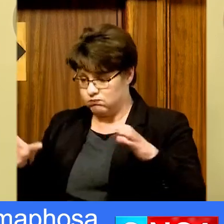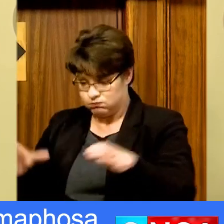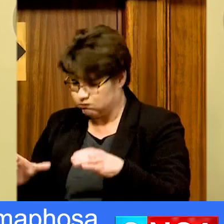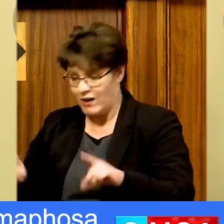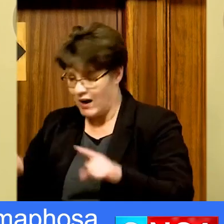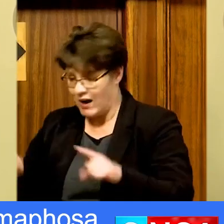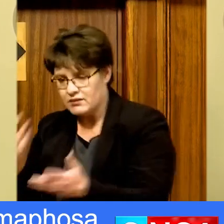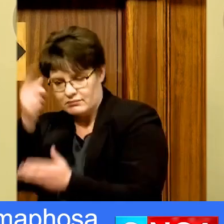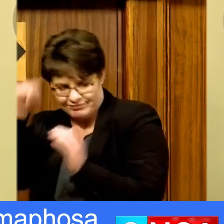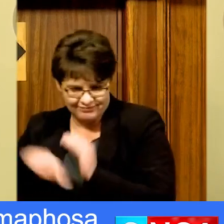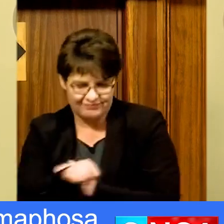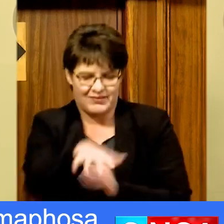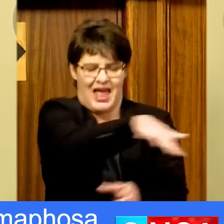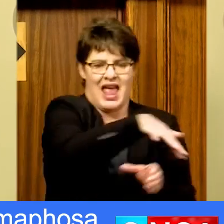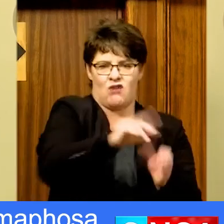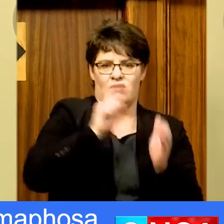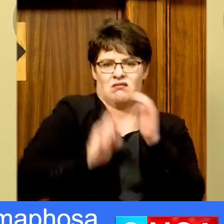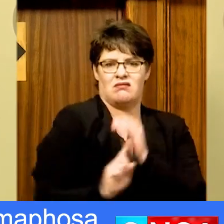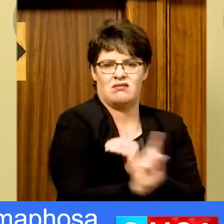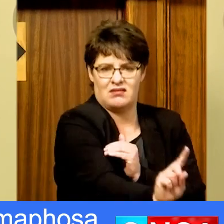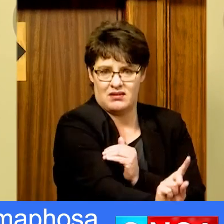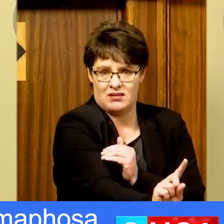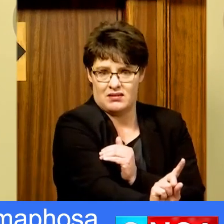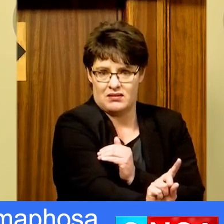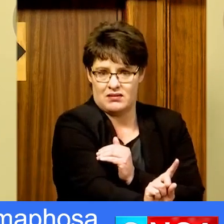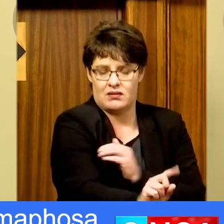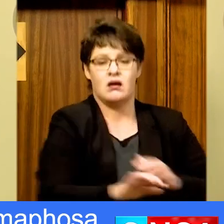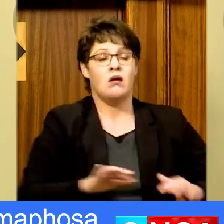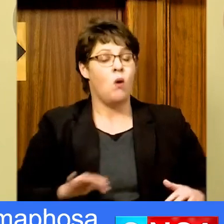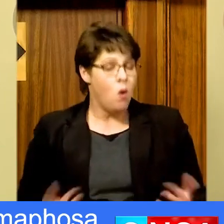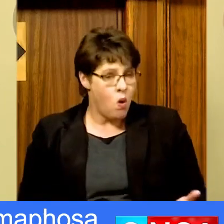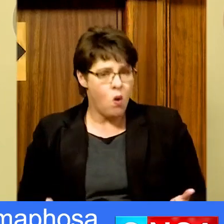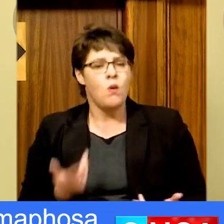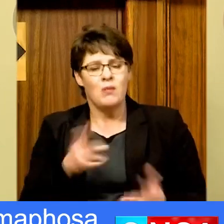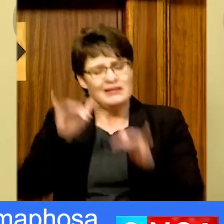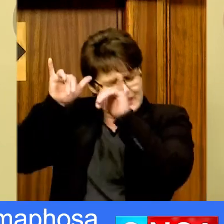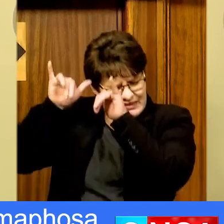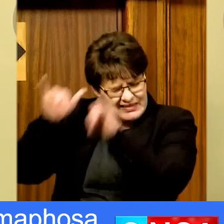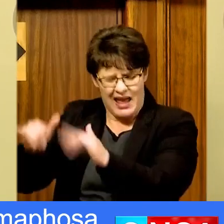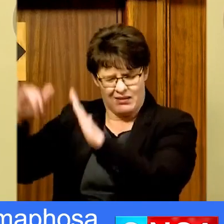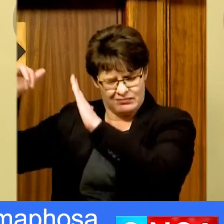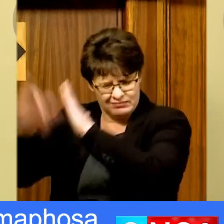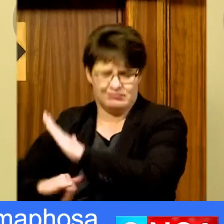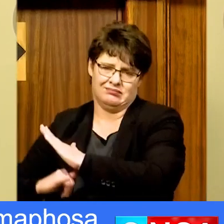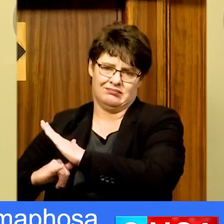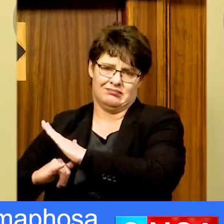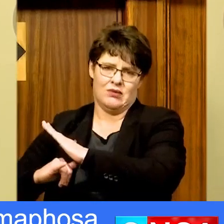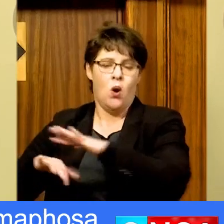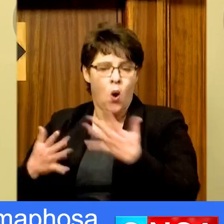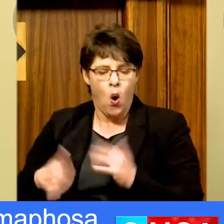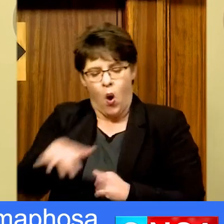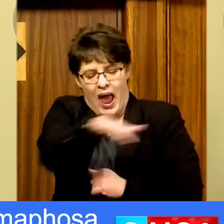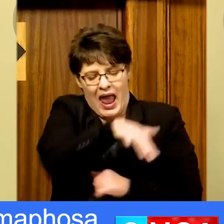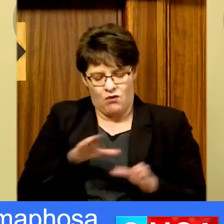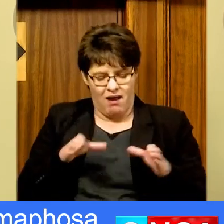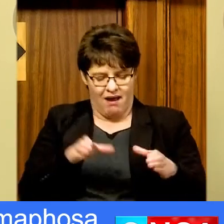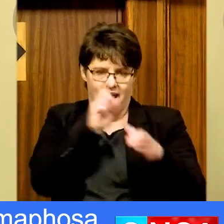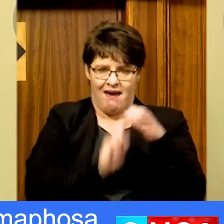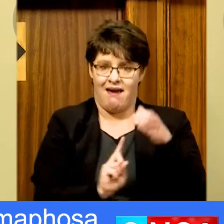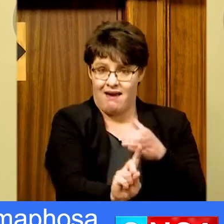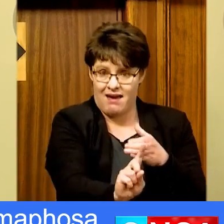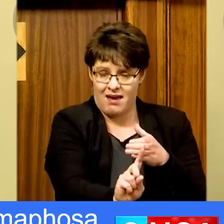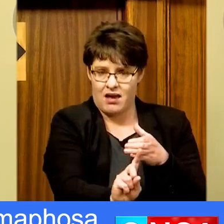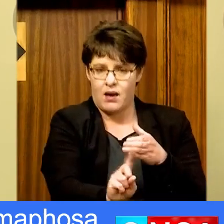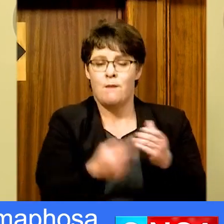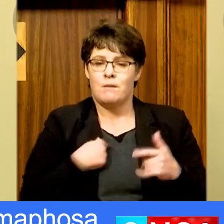quarantine. Similarly, you need to remain at home or in a place of quarantine while you